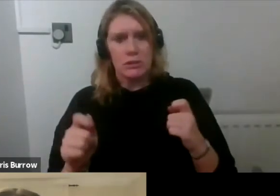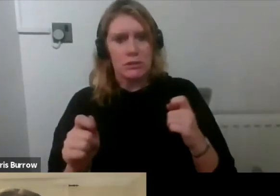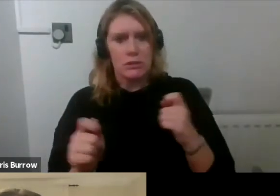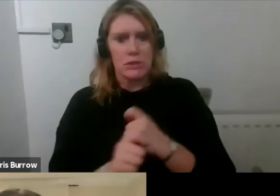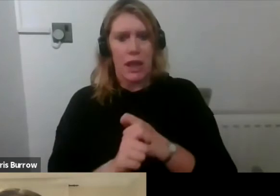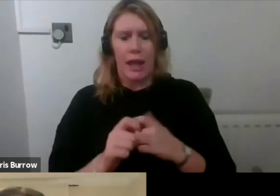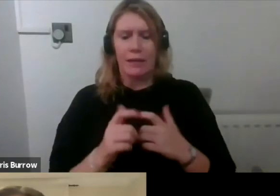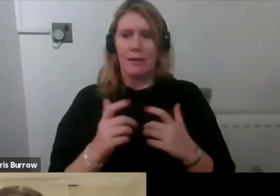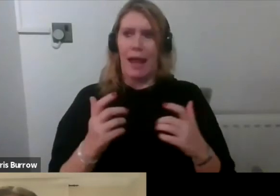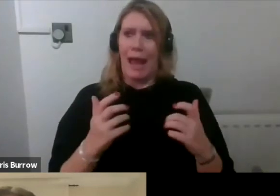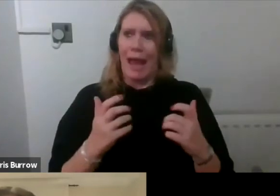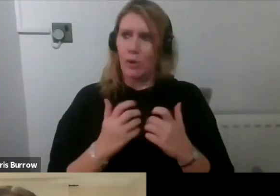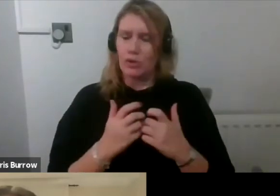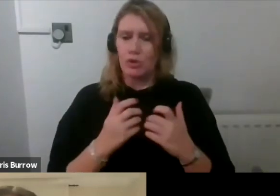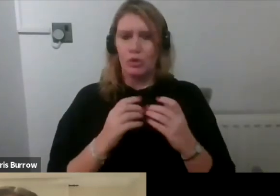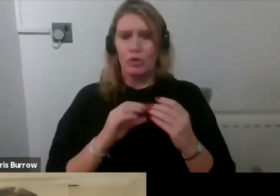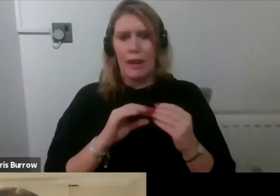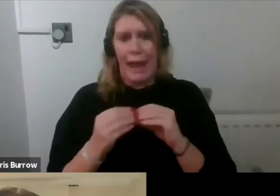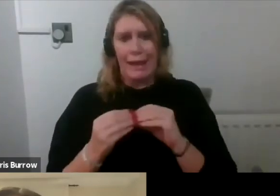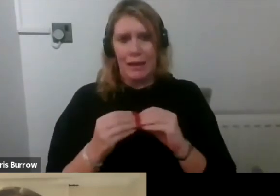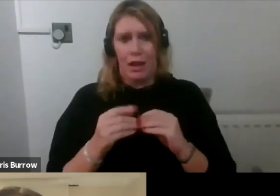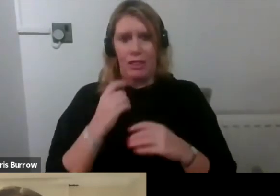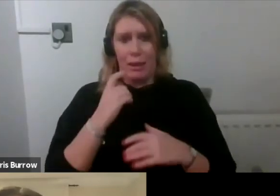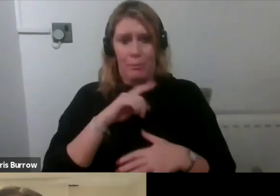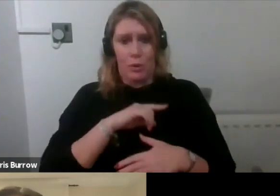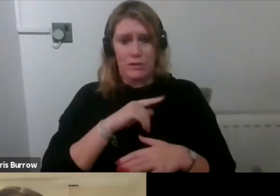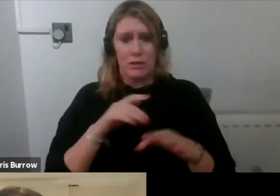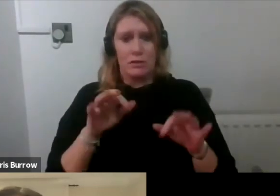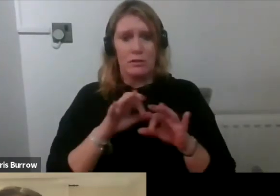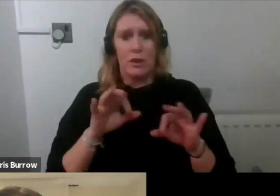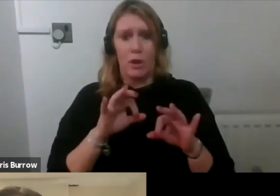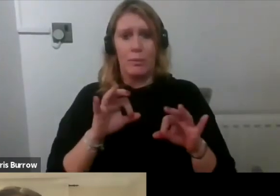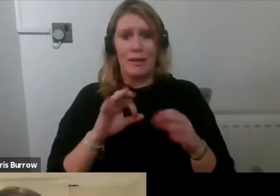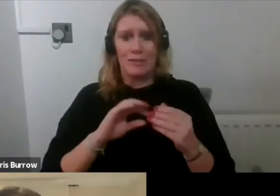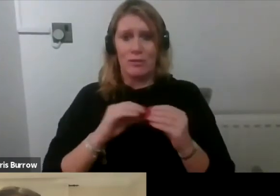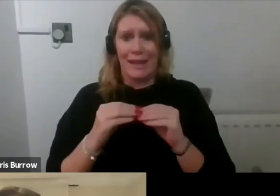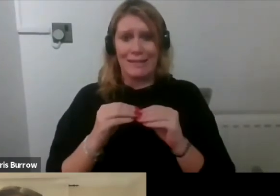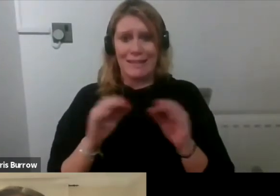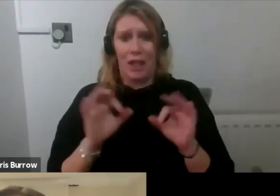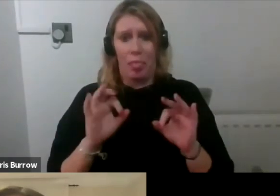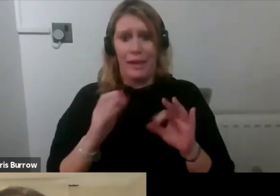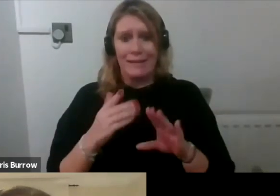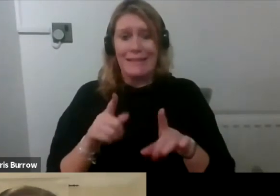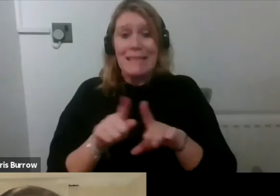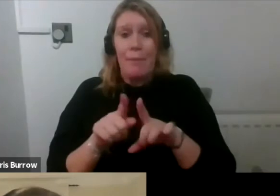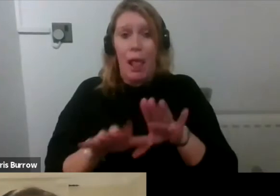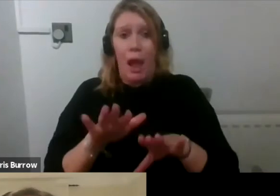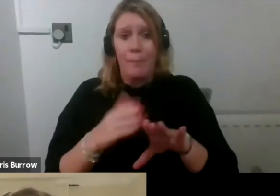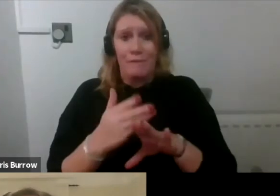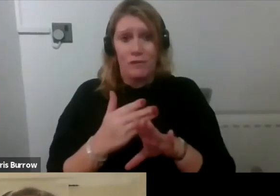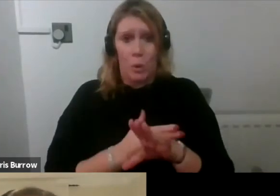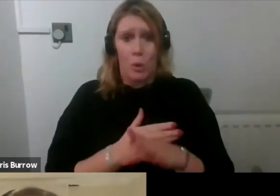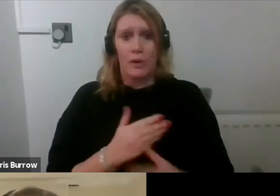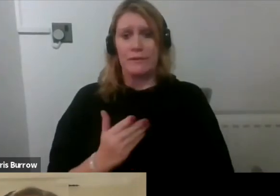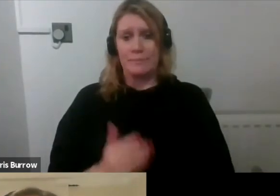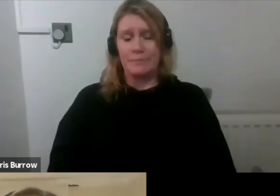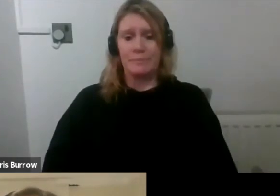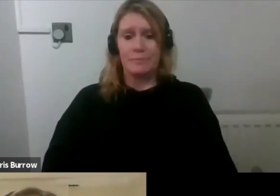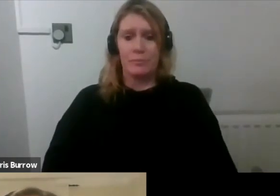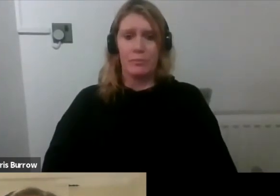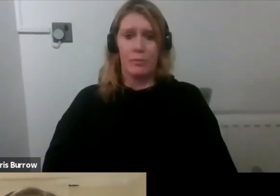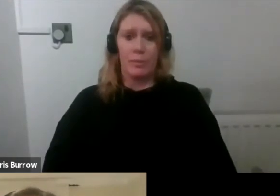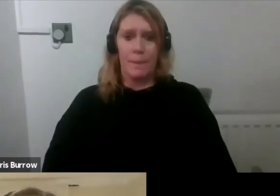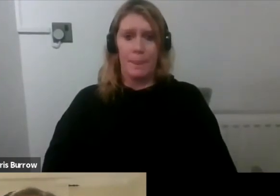ever really done anything like this before, and it was, and No, I'm quite authenticity sure was, they haven't. yeah, yeah.